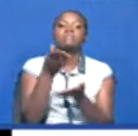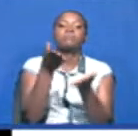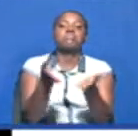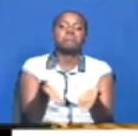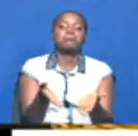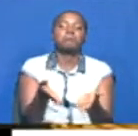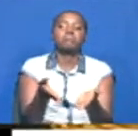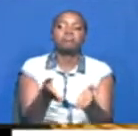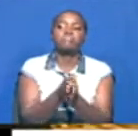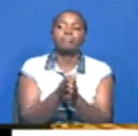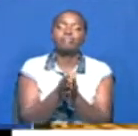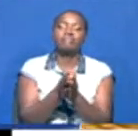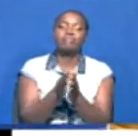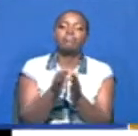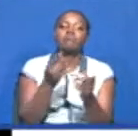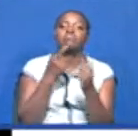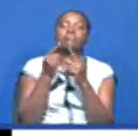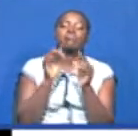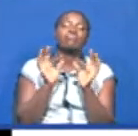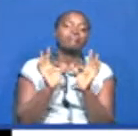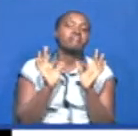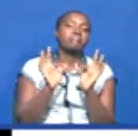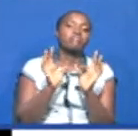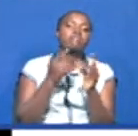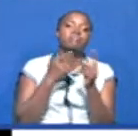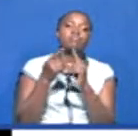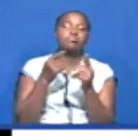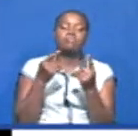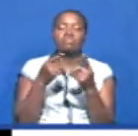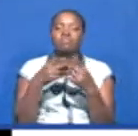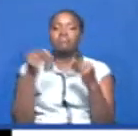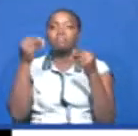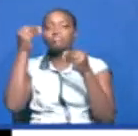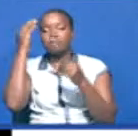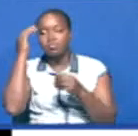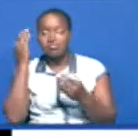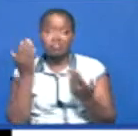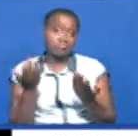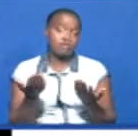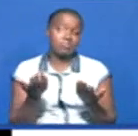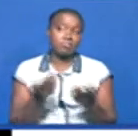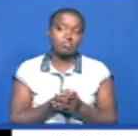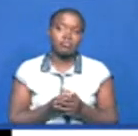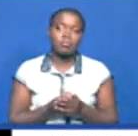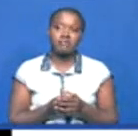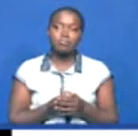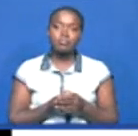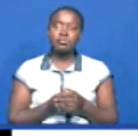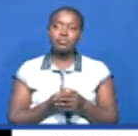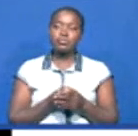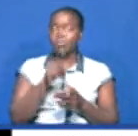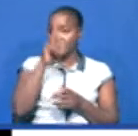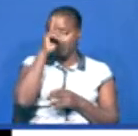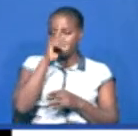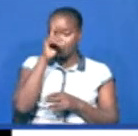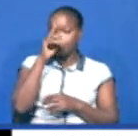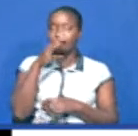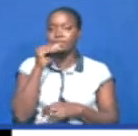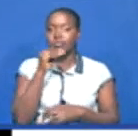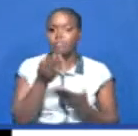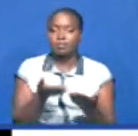sweet talkers, because he was just talking off the head. I have a very serious speech here to